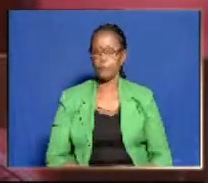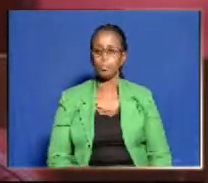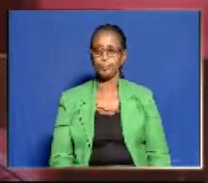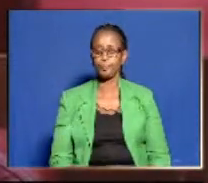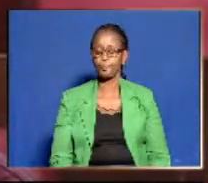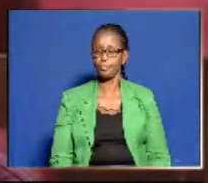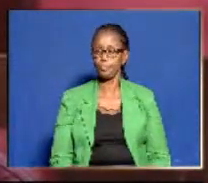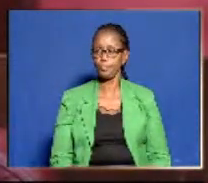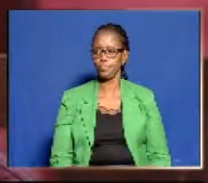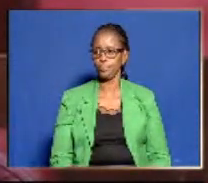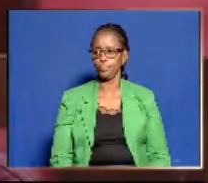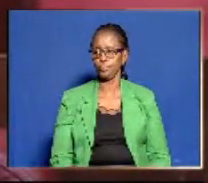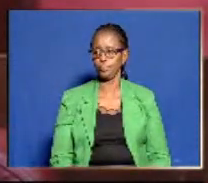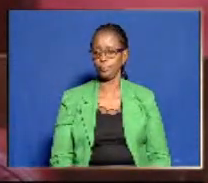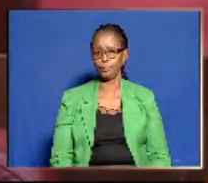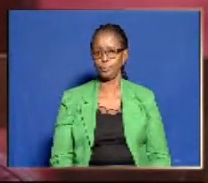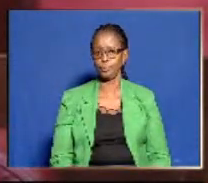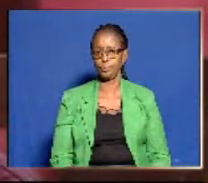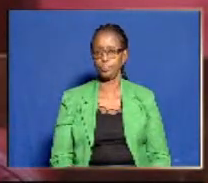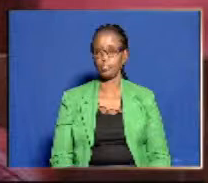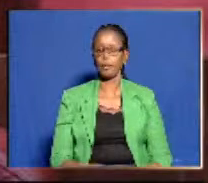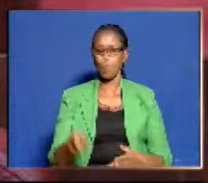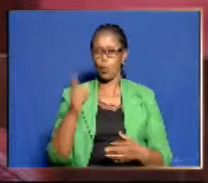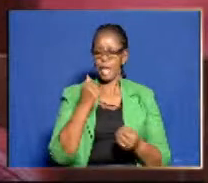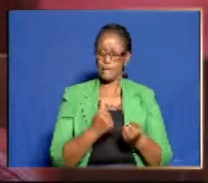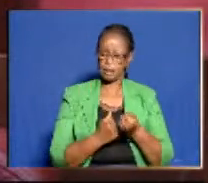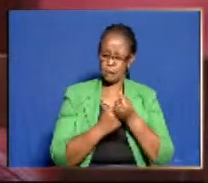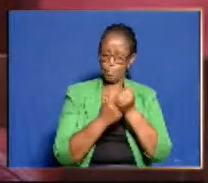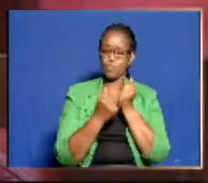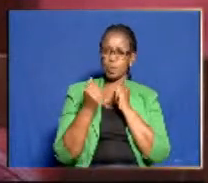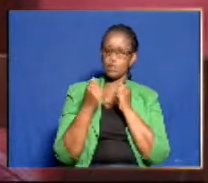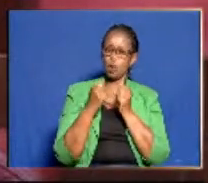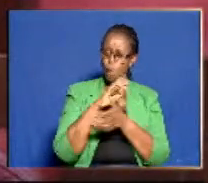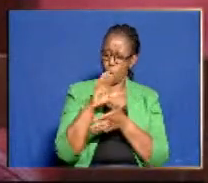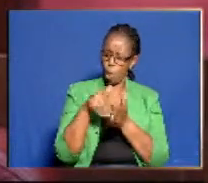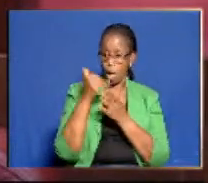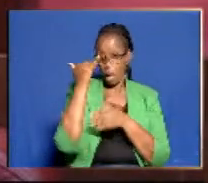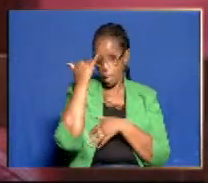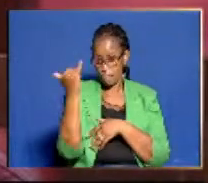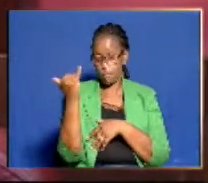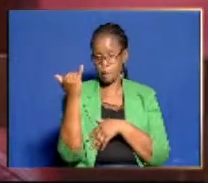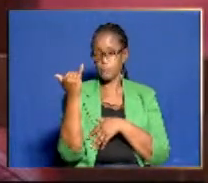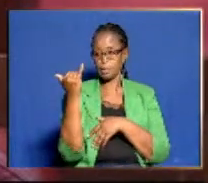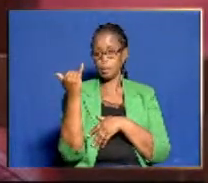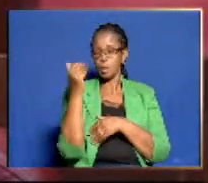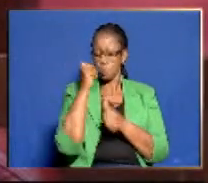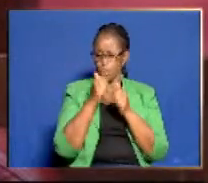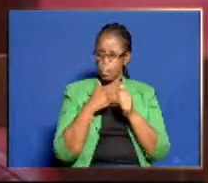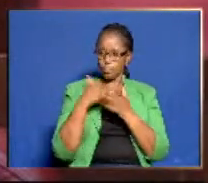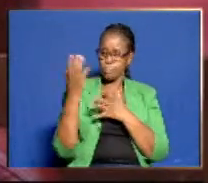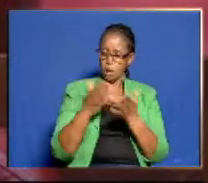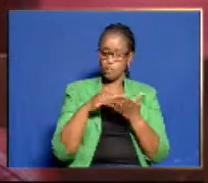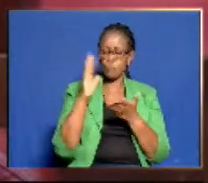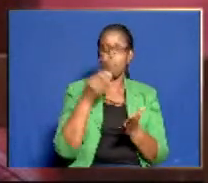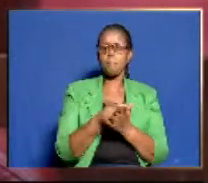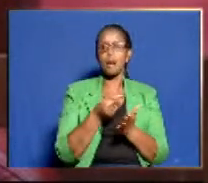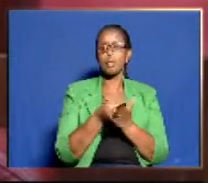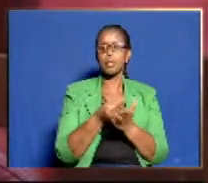we would support every idea that brings in more money to